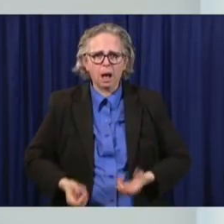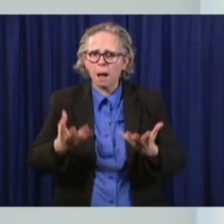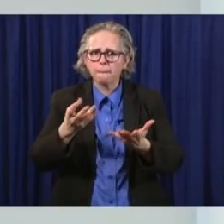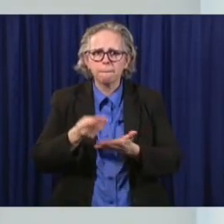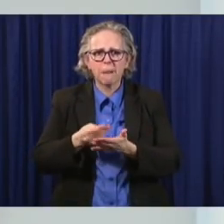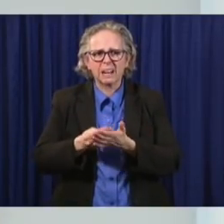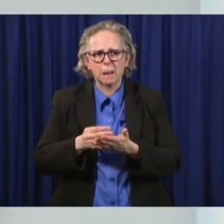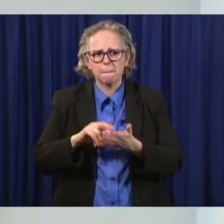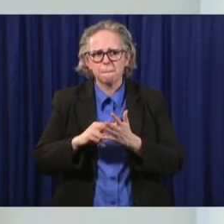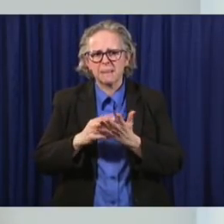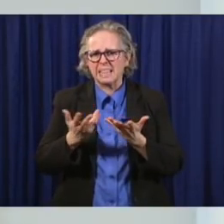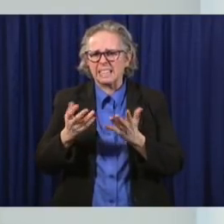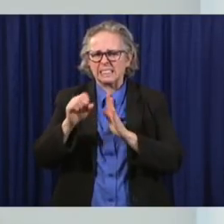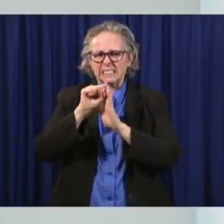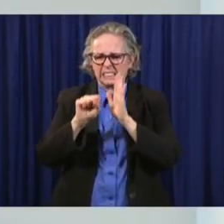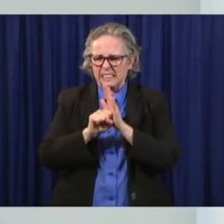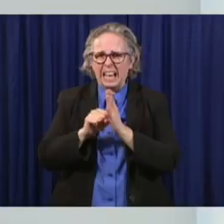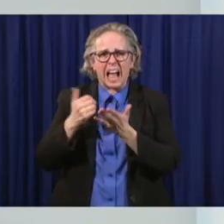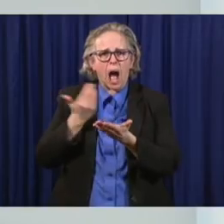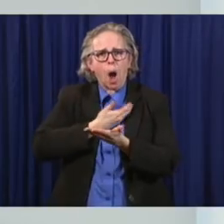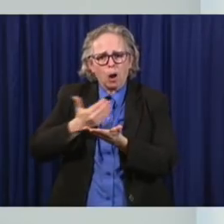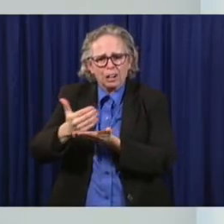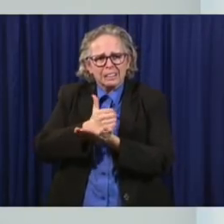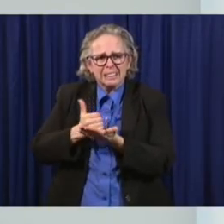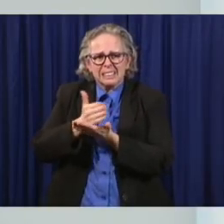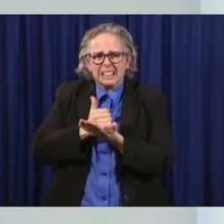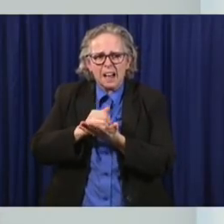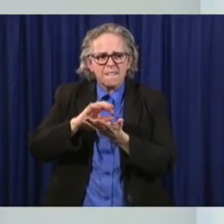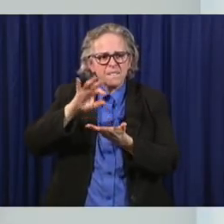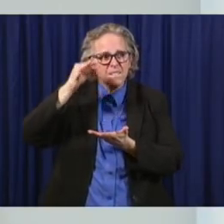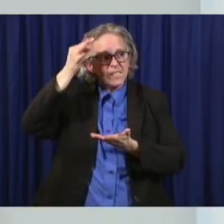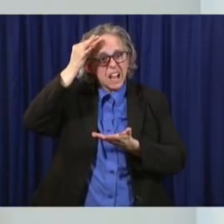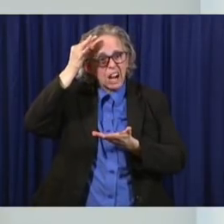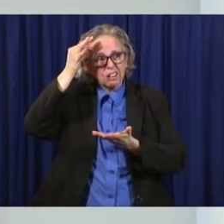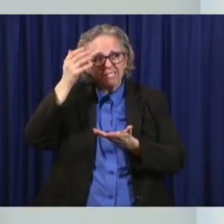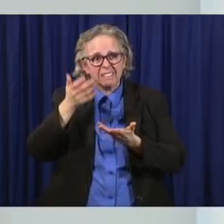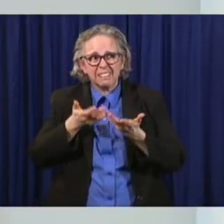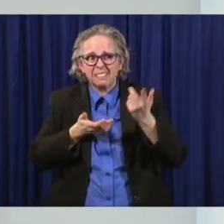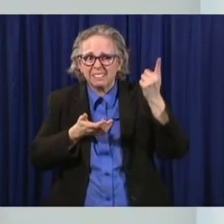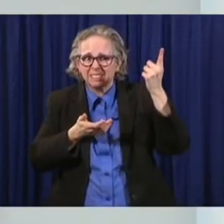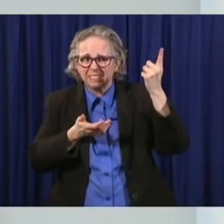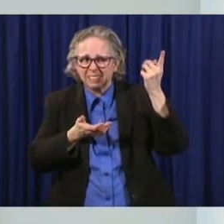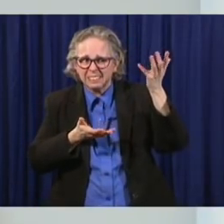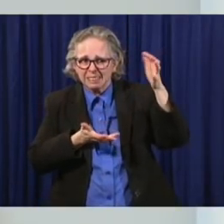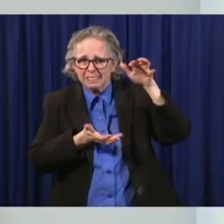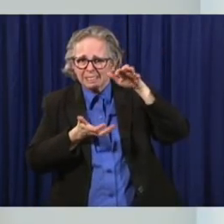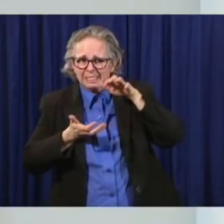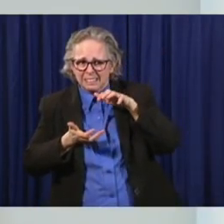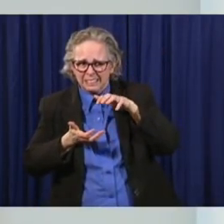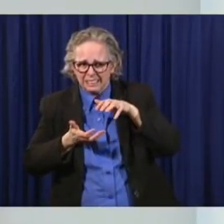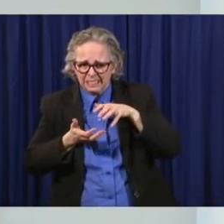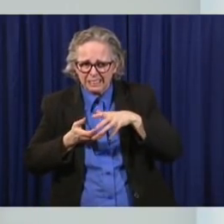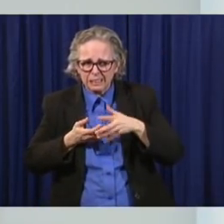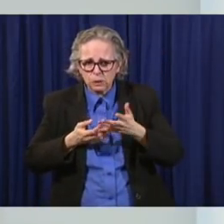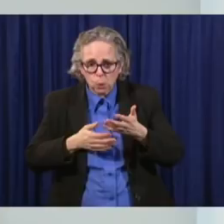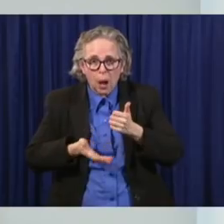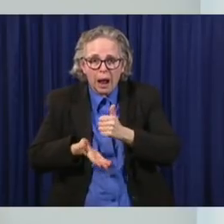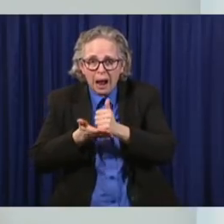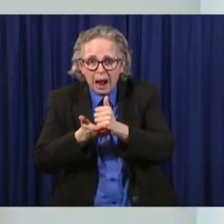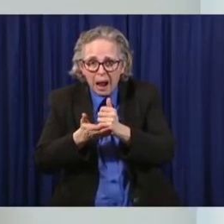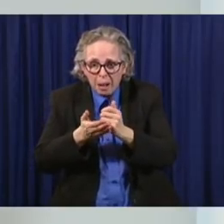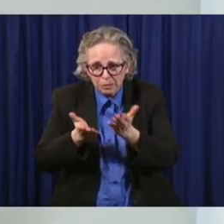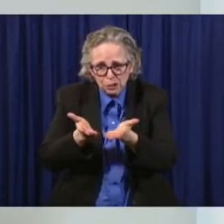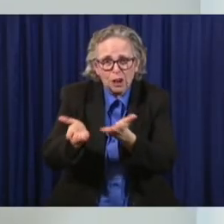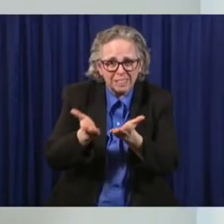at the state, local, and federal level, which is what we use to provide that vital safety net to people, to real-life